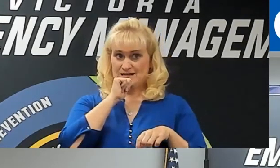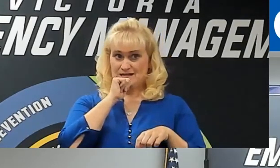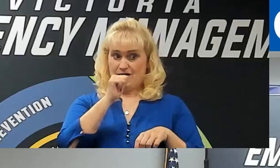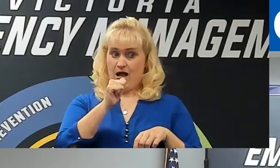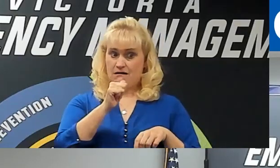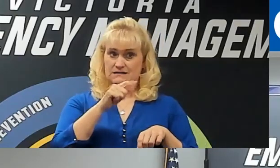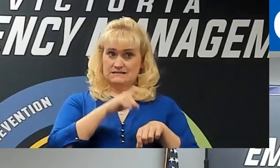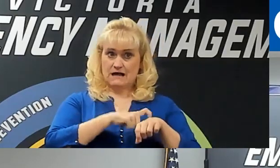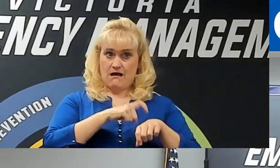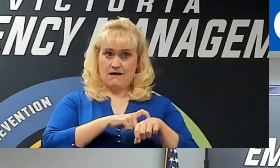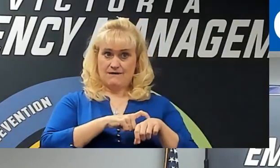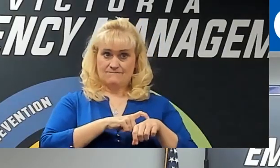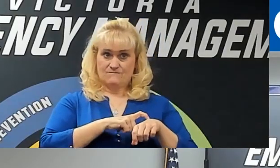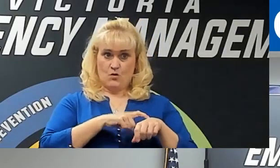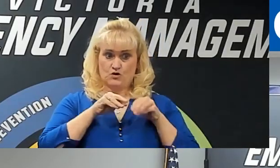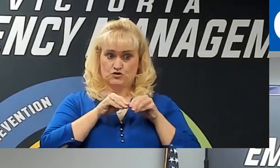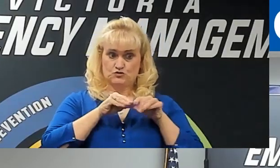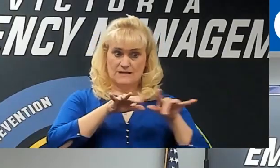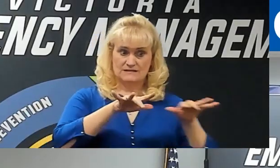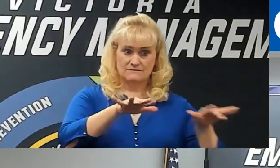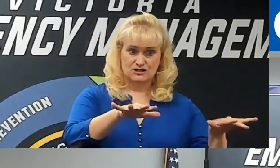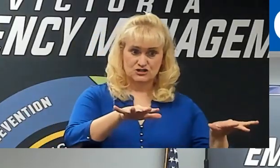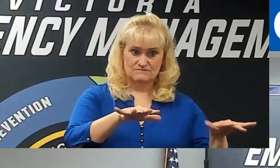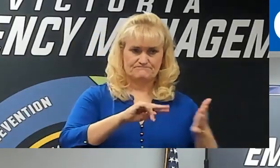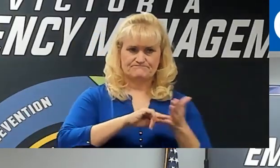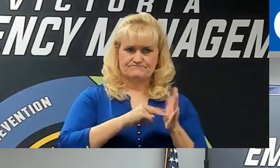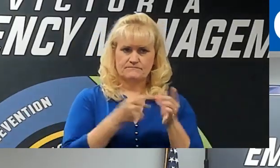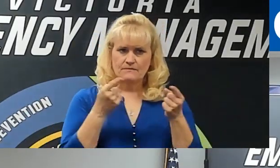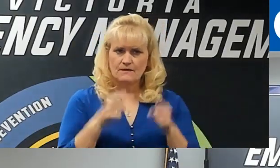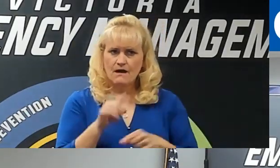time. What's going to happen in October and November?